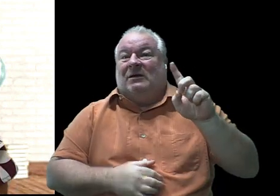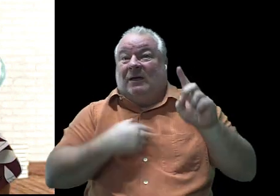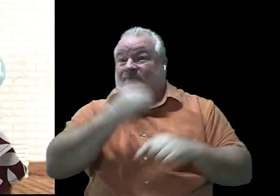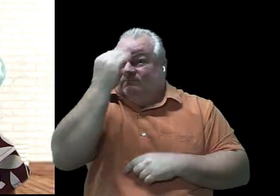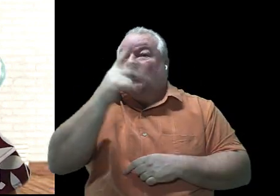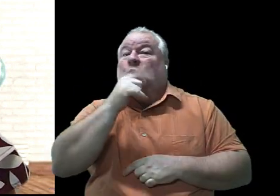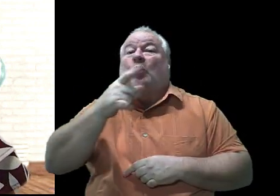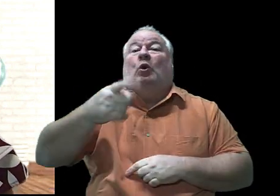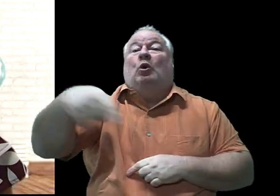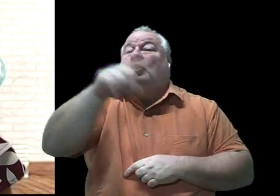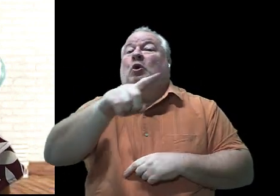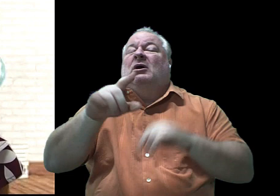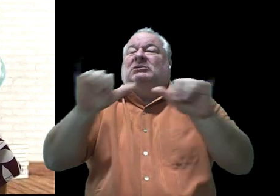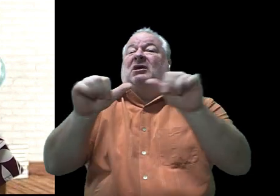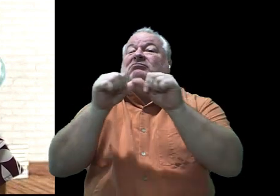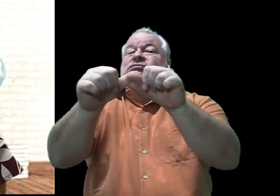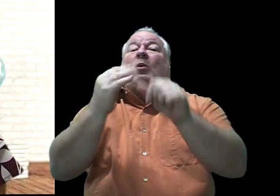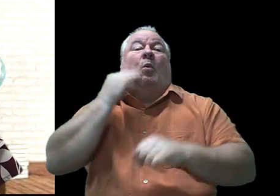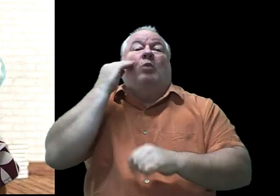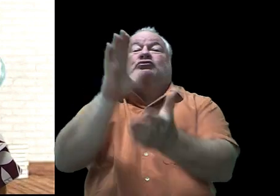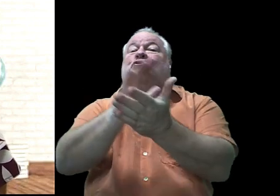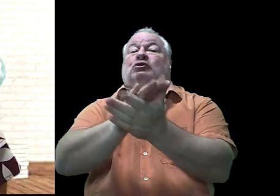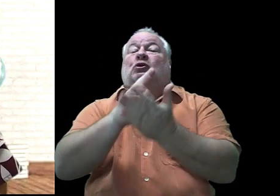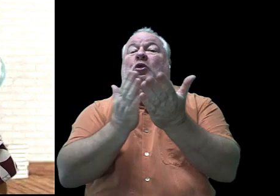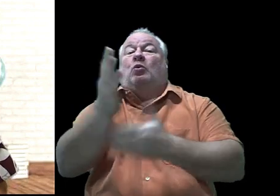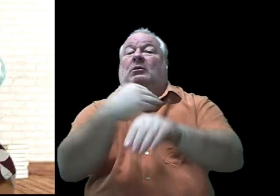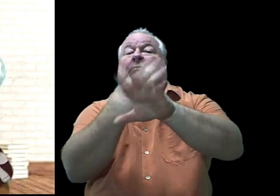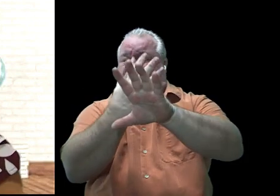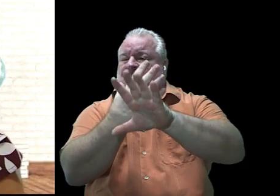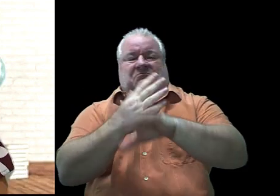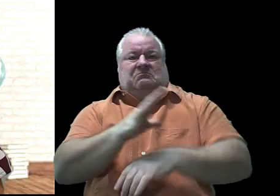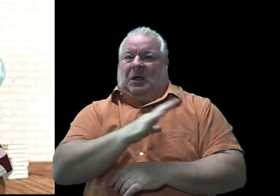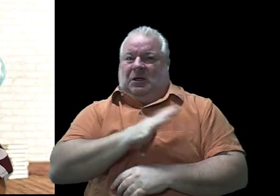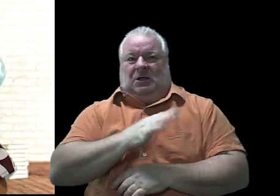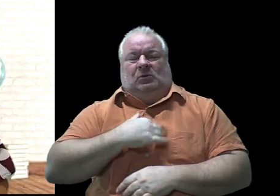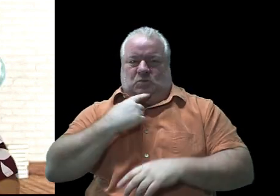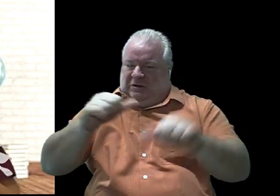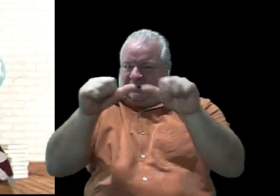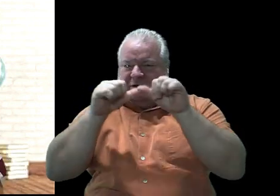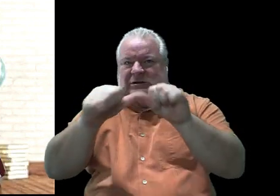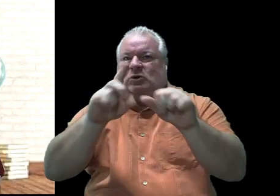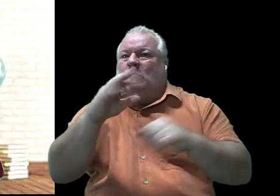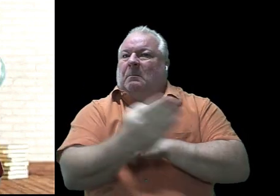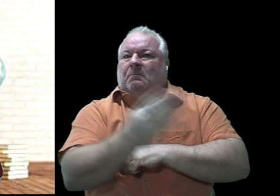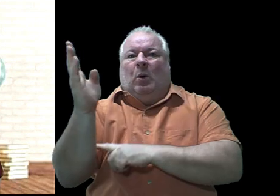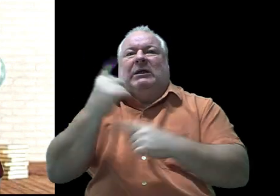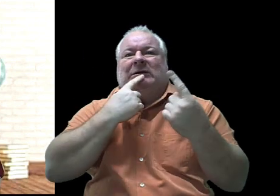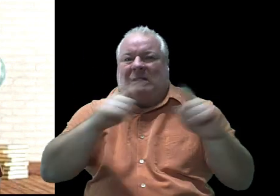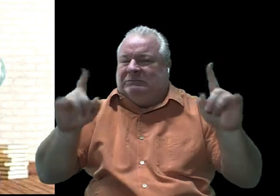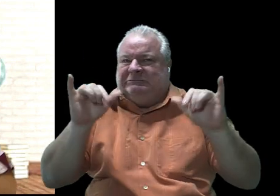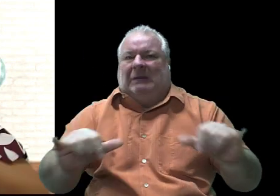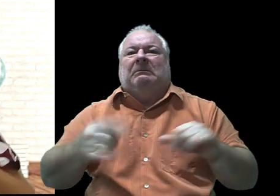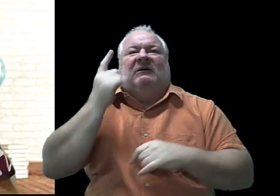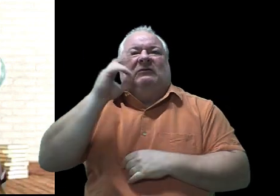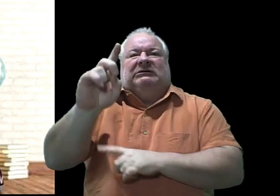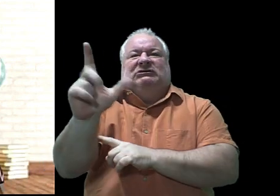know who is staying at distance learning that we are going to continue to do morning